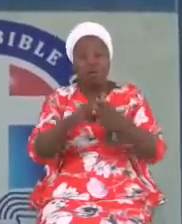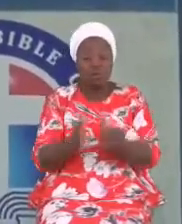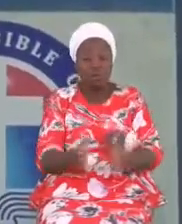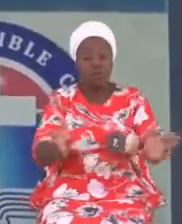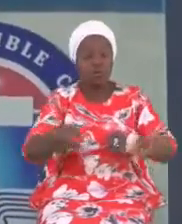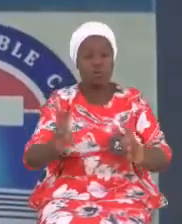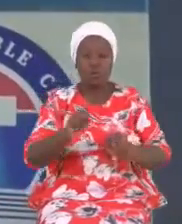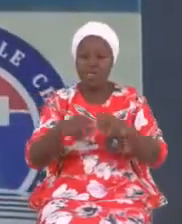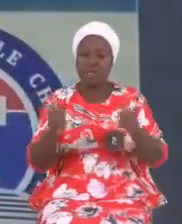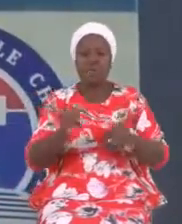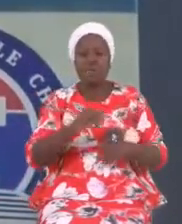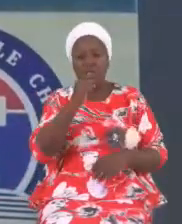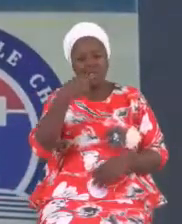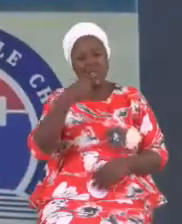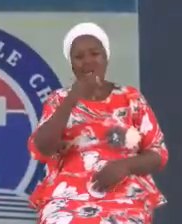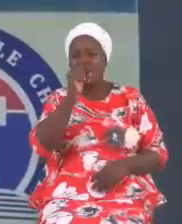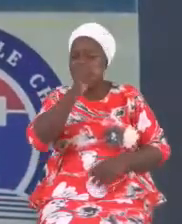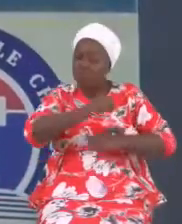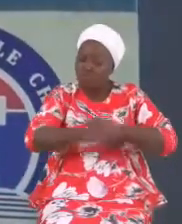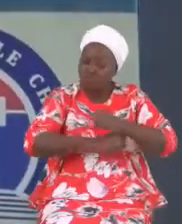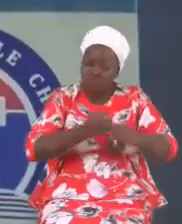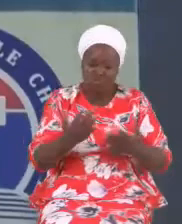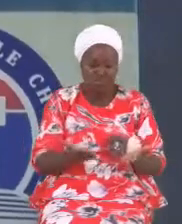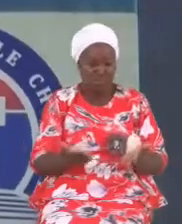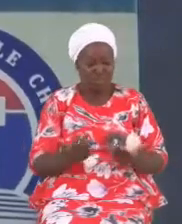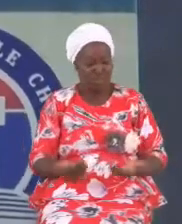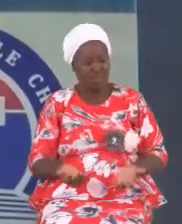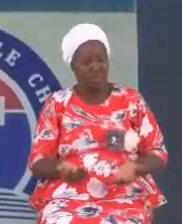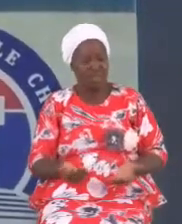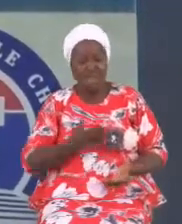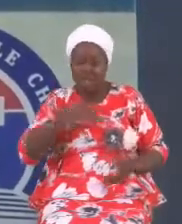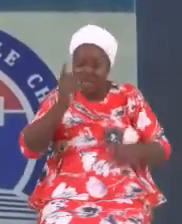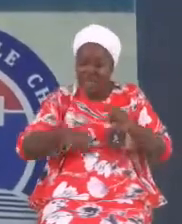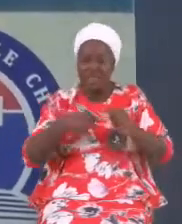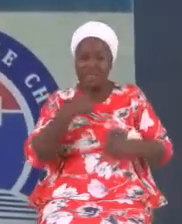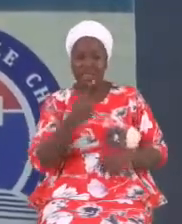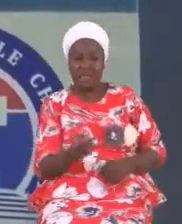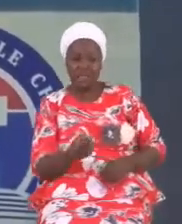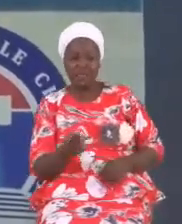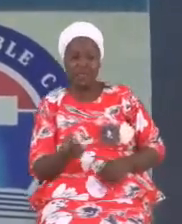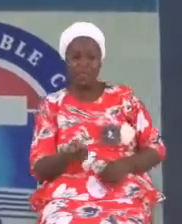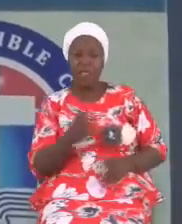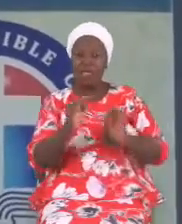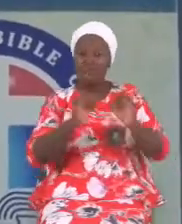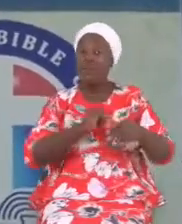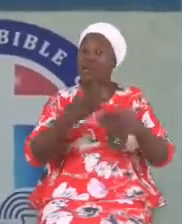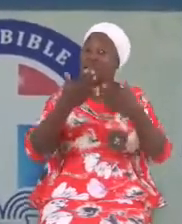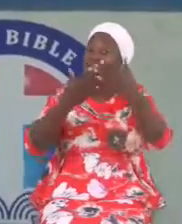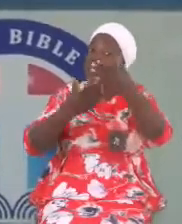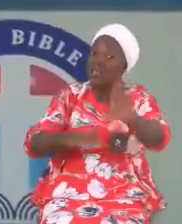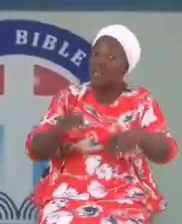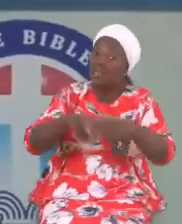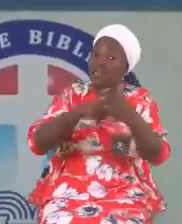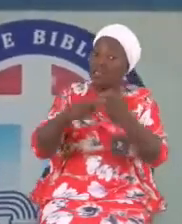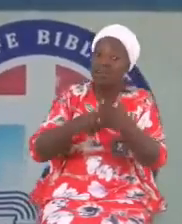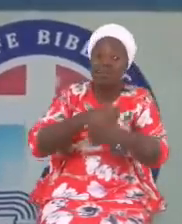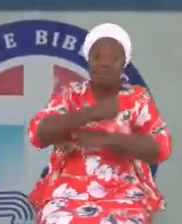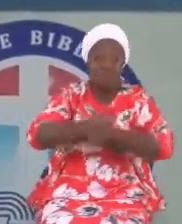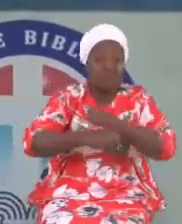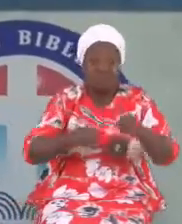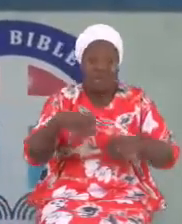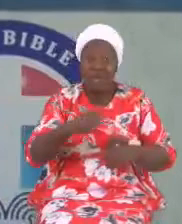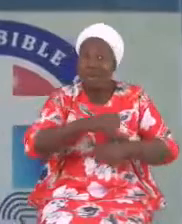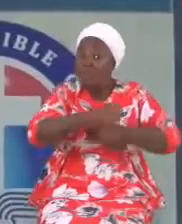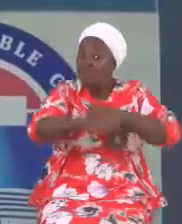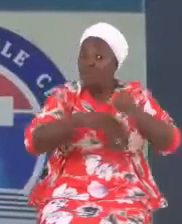I'm suffering here, and I cannot tell. If I die in this suffering, the